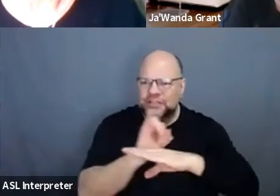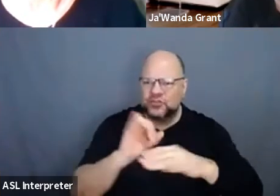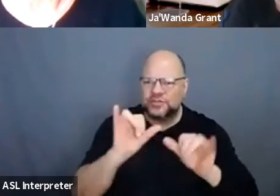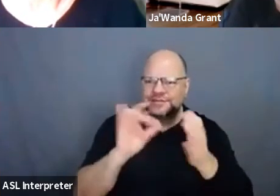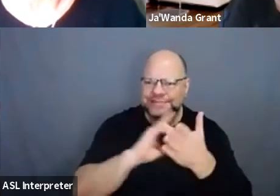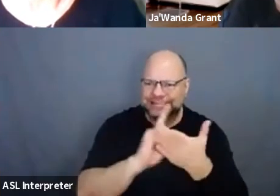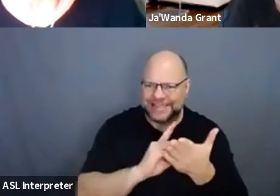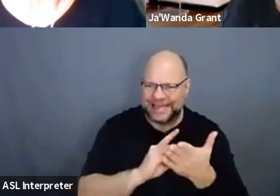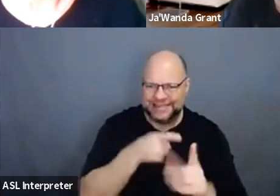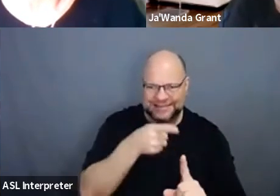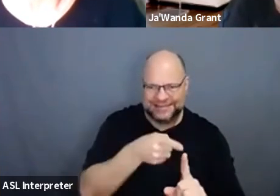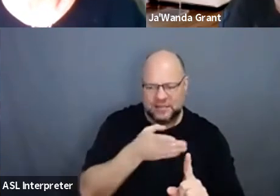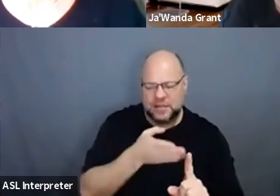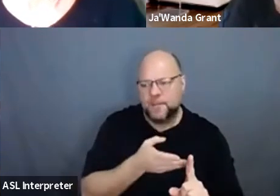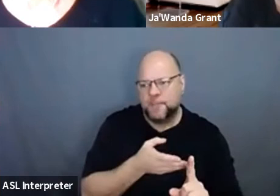doesn't always